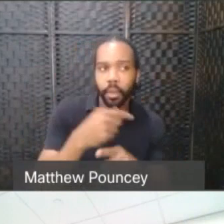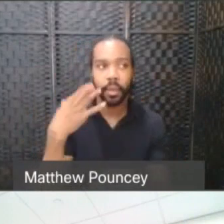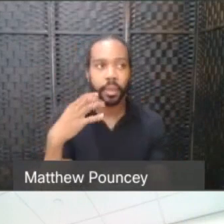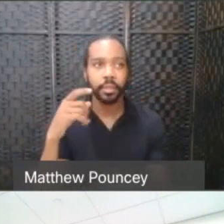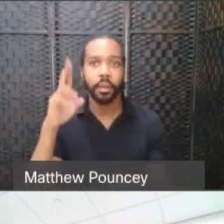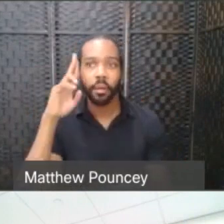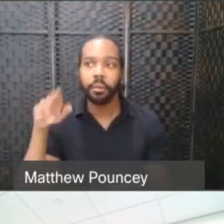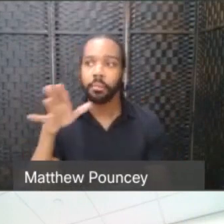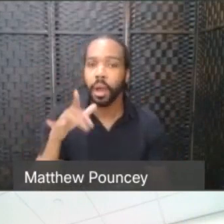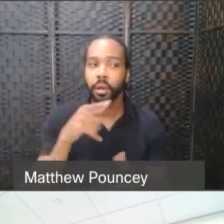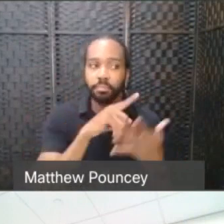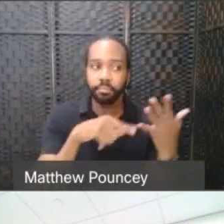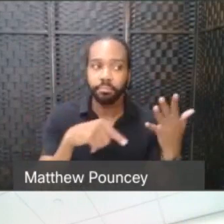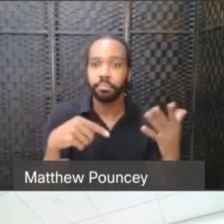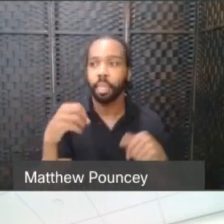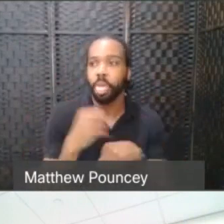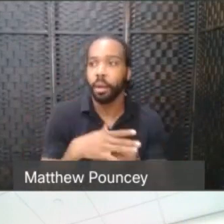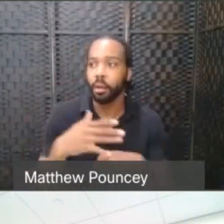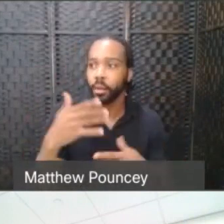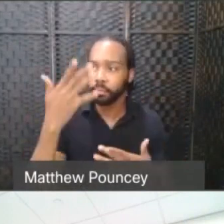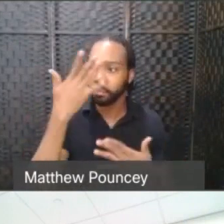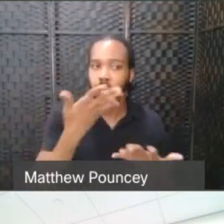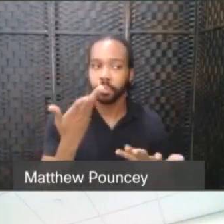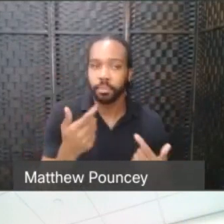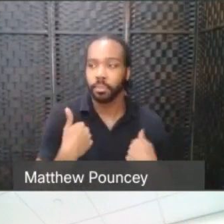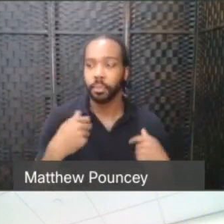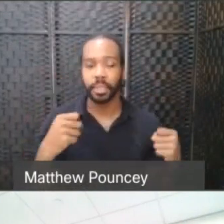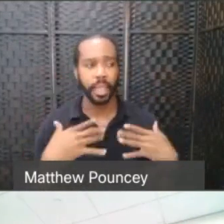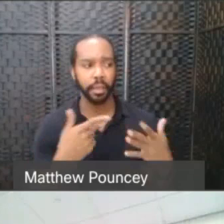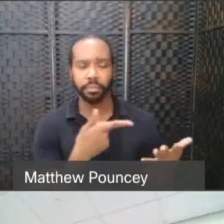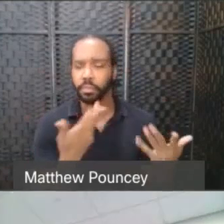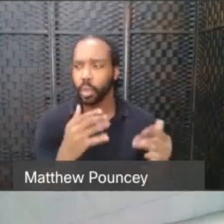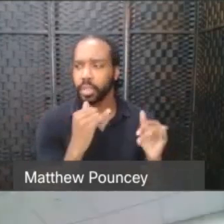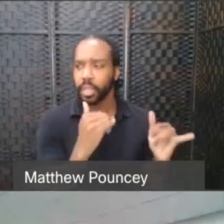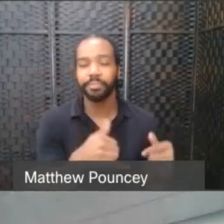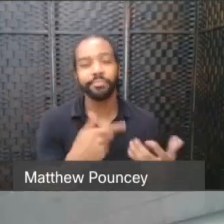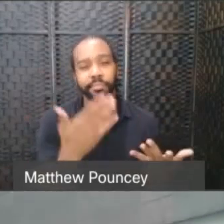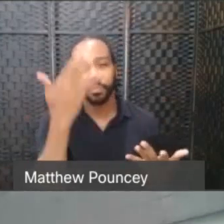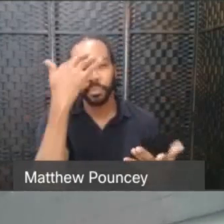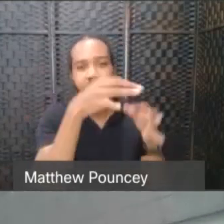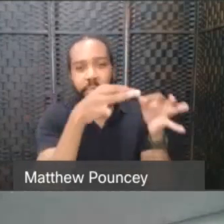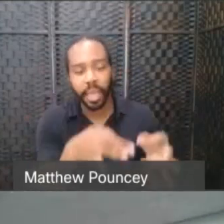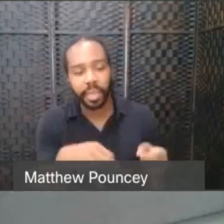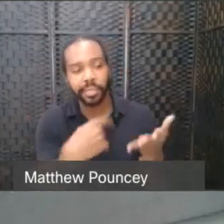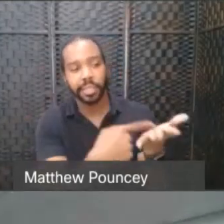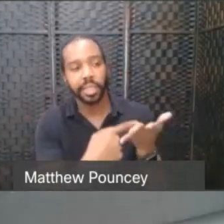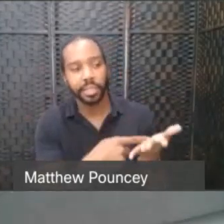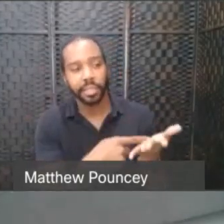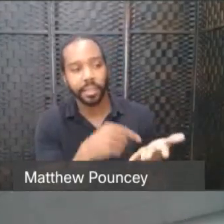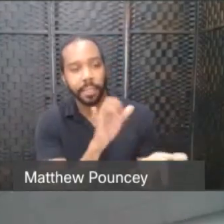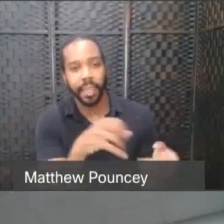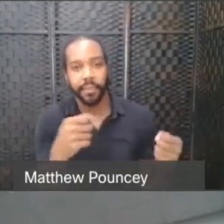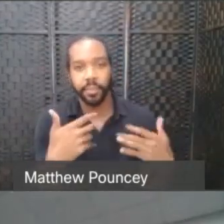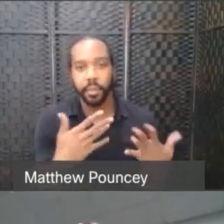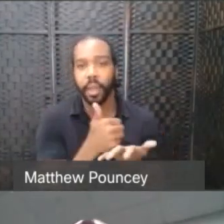had a reaction, and now I'm scared to get the vaccine. And so kind of just talking through those fears was helpful. And